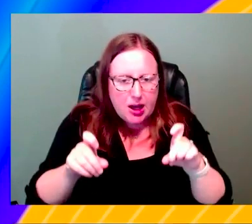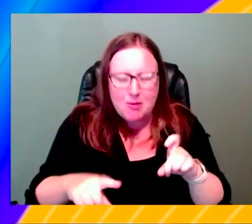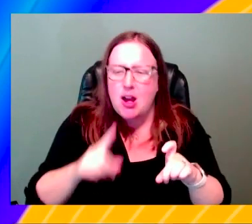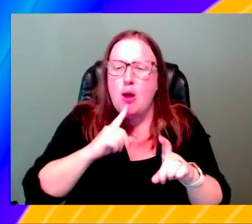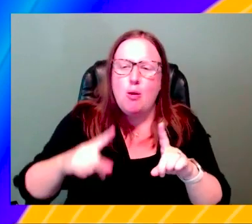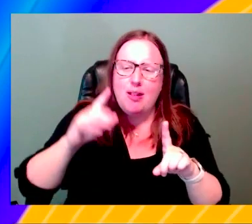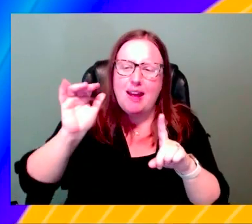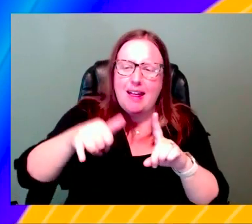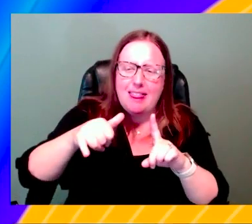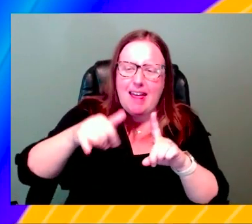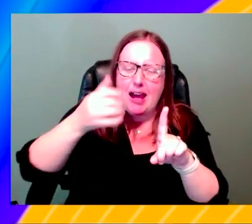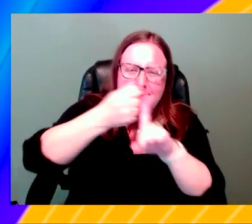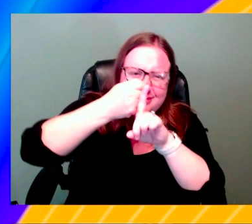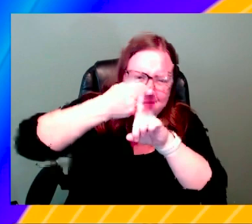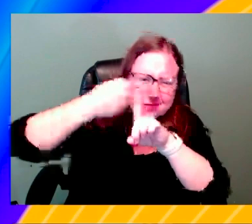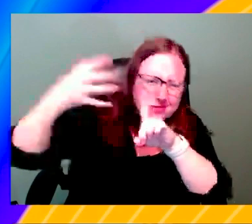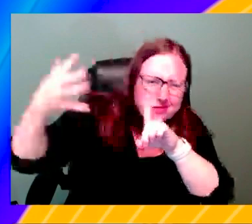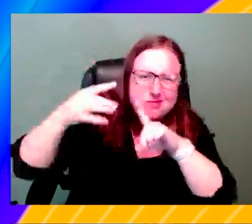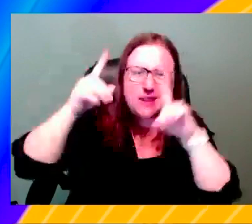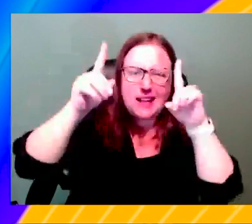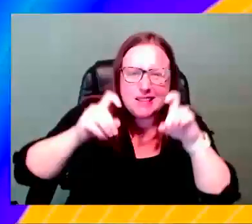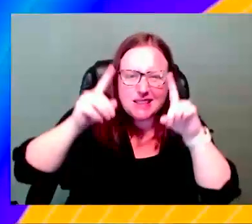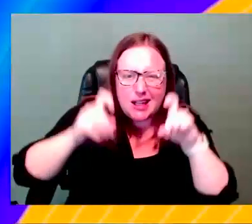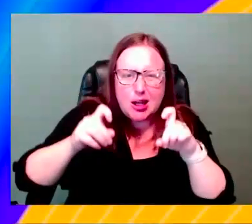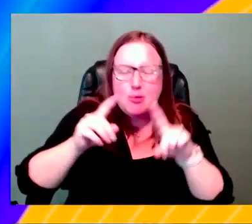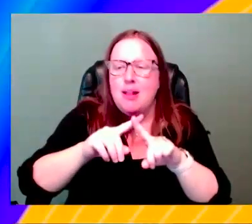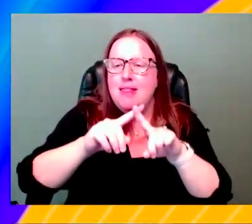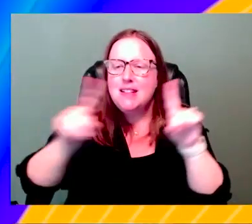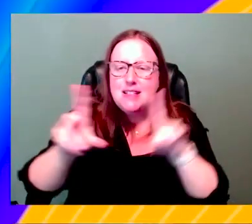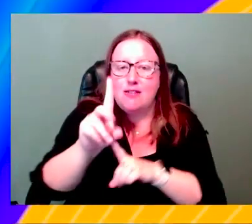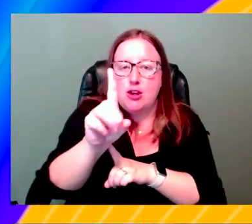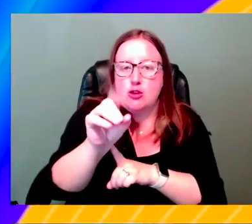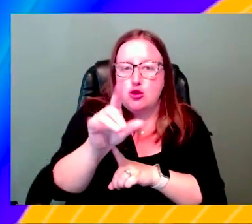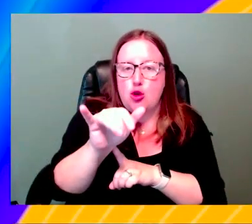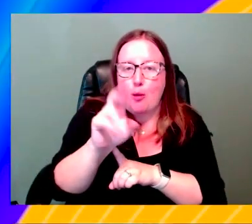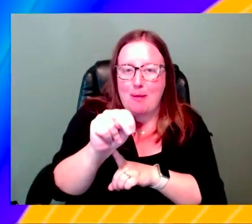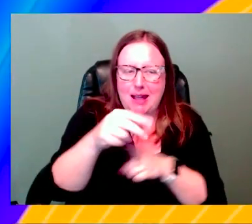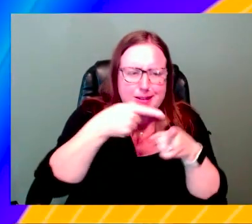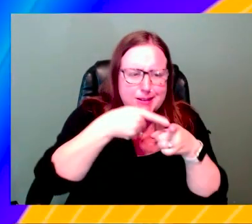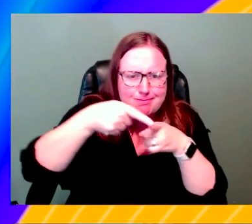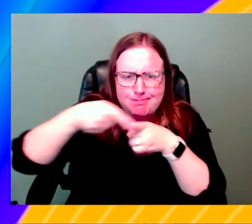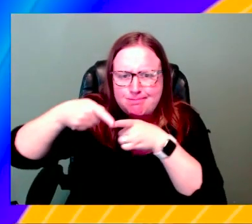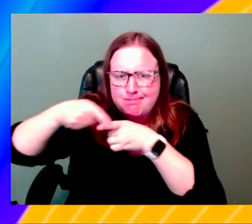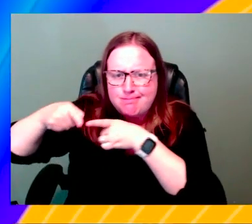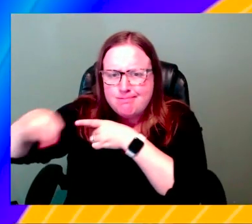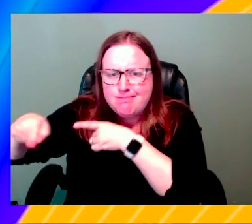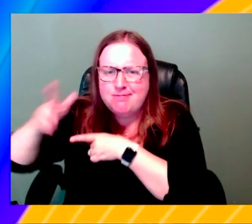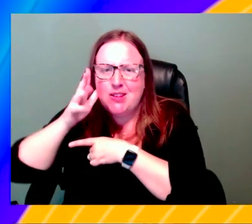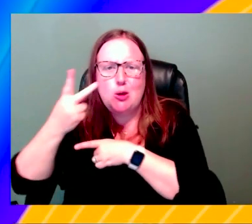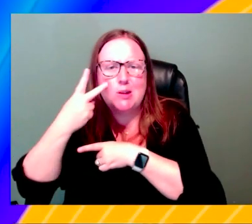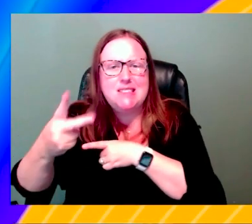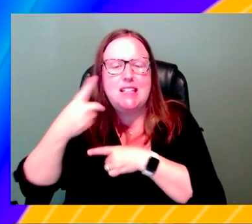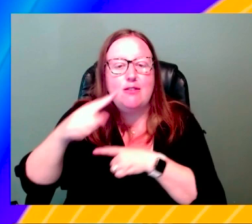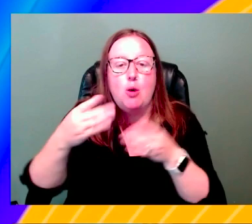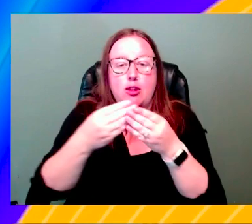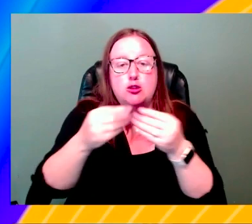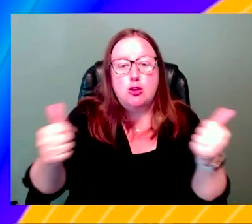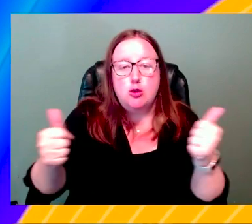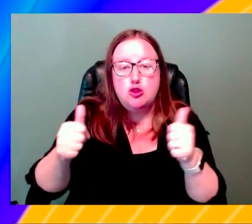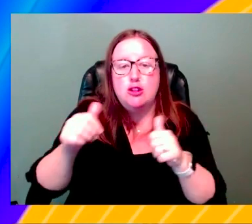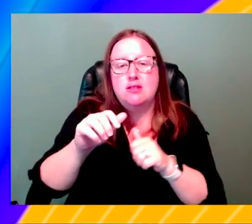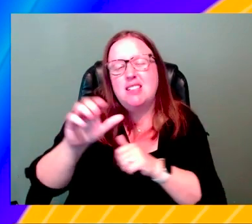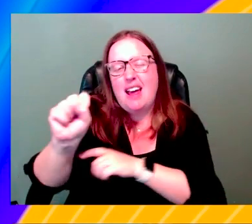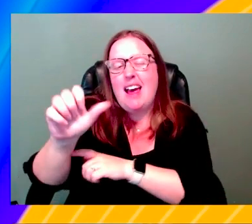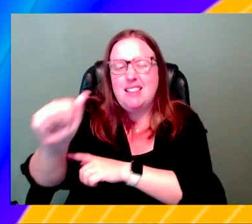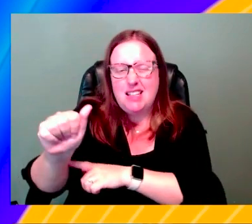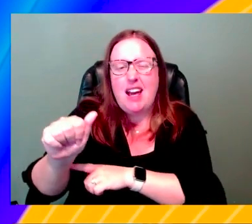exam into all of the different domains that you're going to find on the Solutions Architect Associate exam.